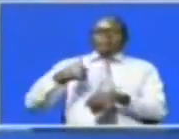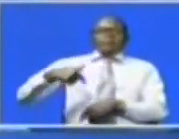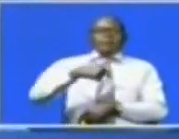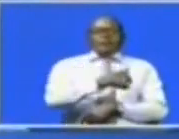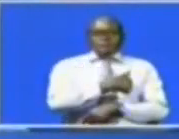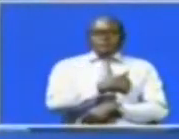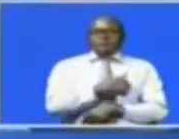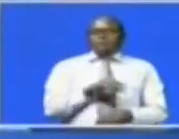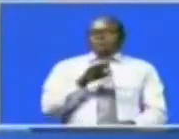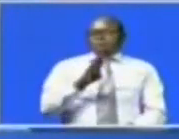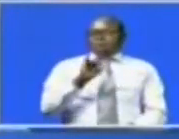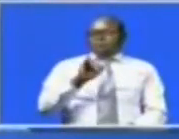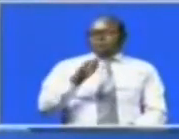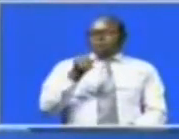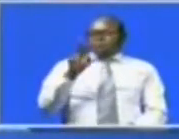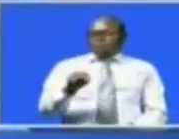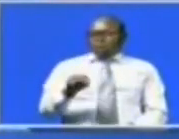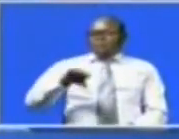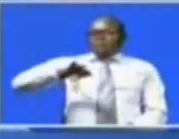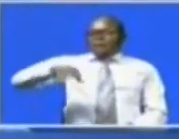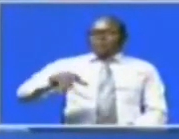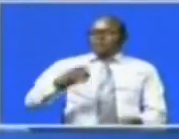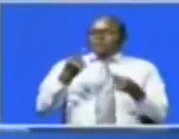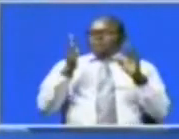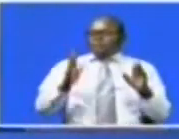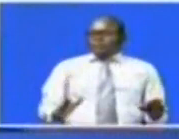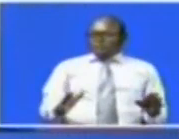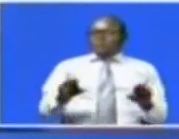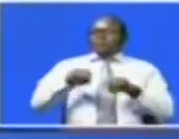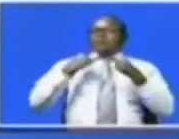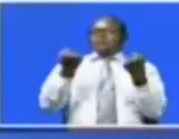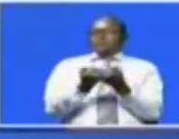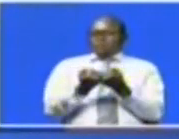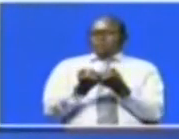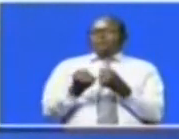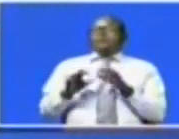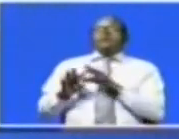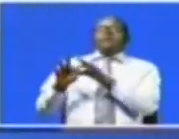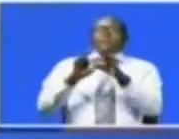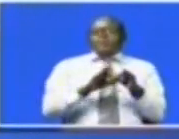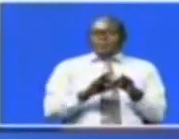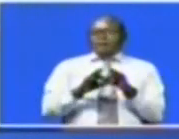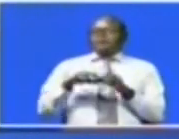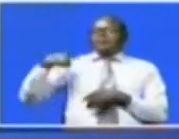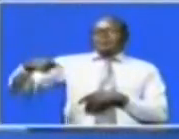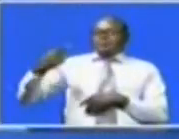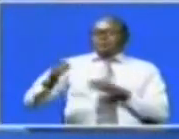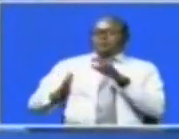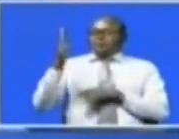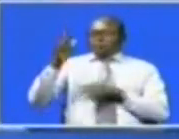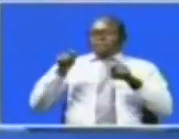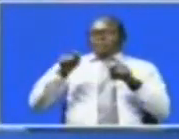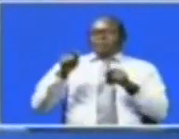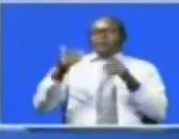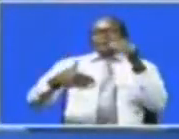Checkpoint. Byron Adara is a country spokesperson of the Association of Corporate and Industrial Security Management